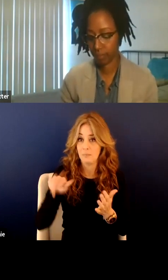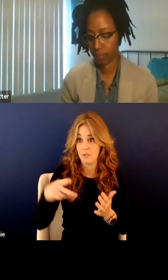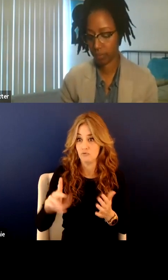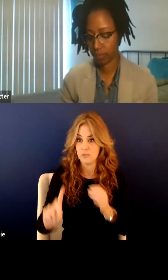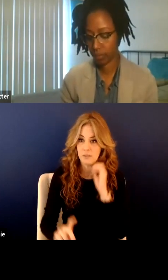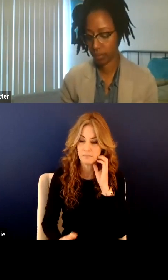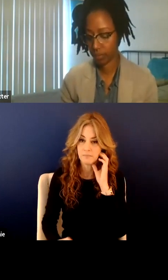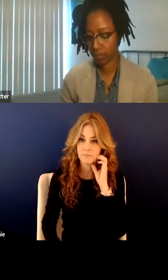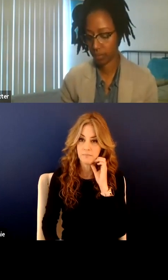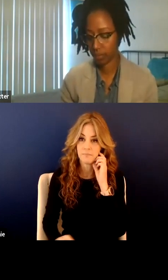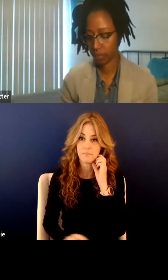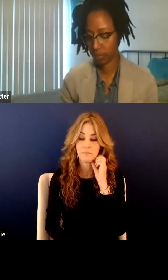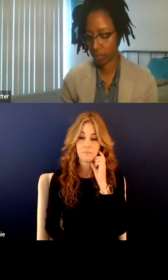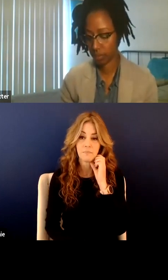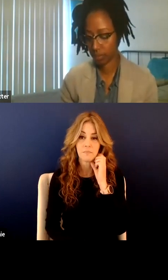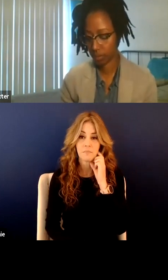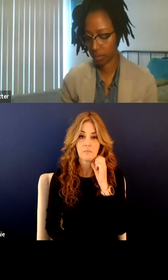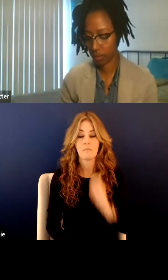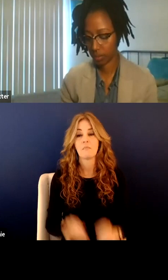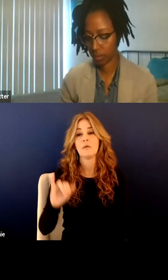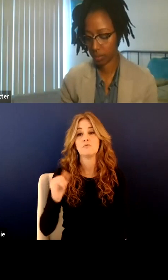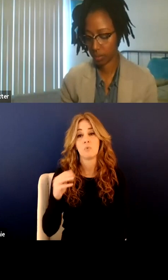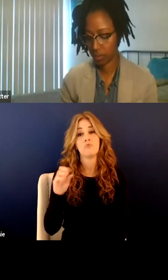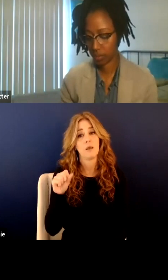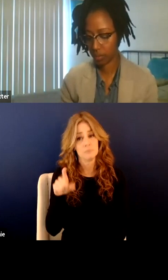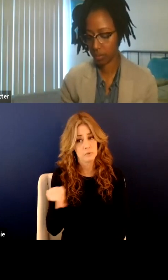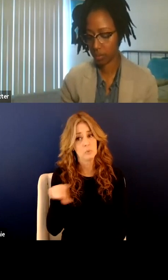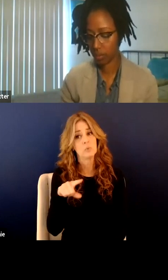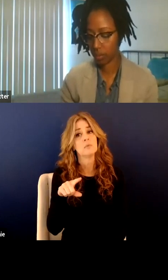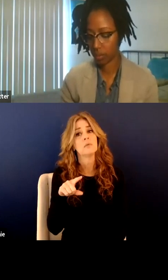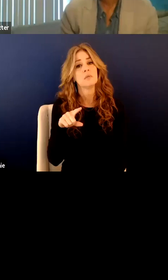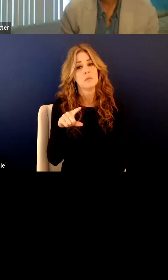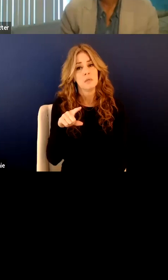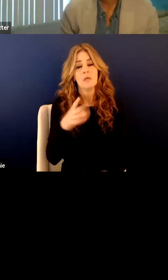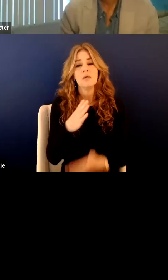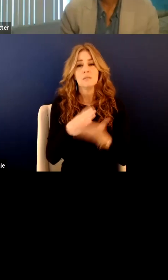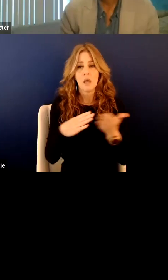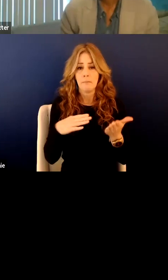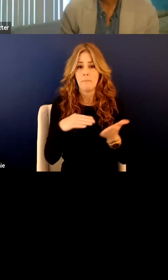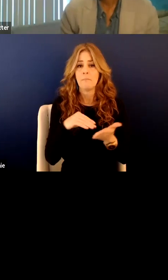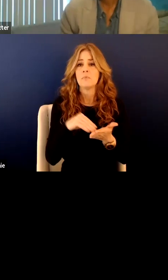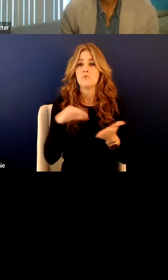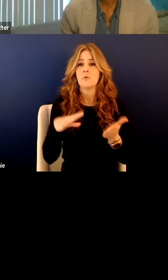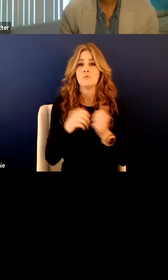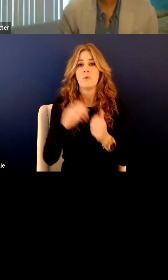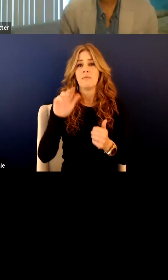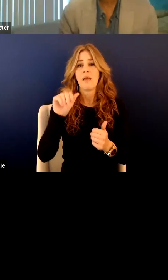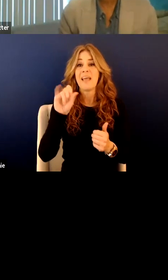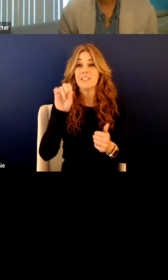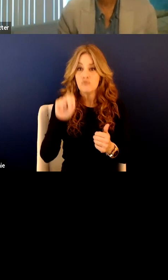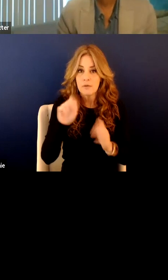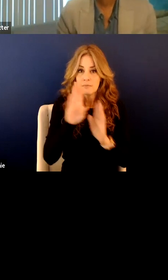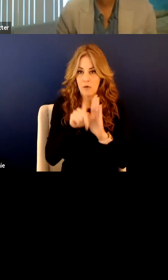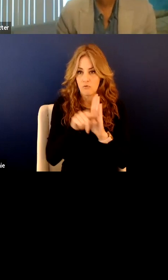And the opposite of that, James, is we see with our Asian students with Asian backgrounds is there's